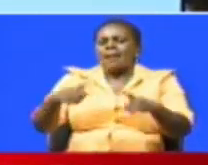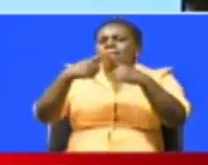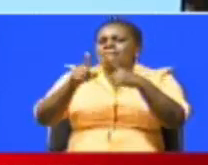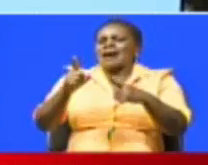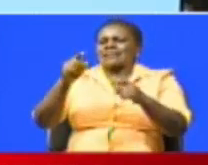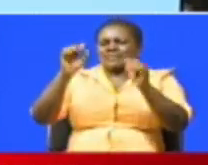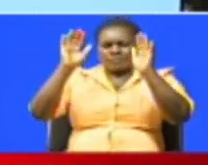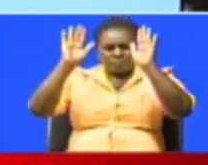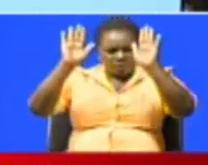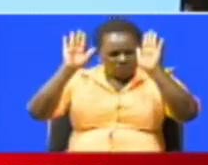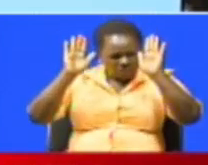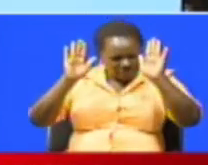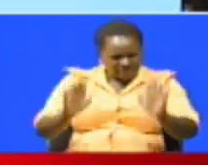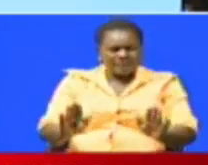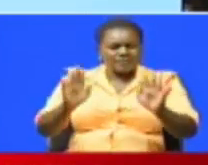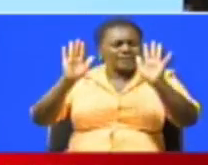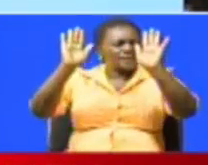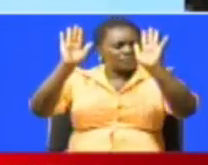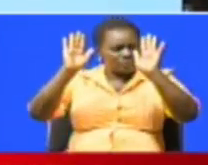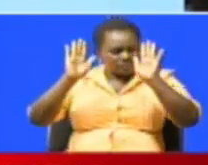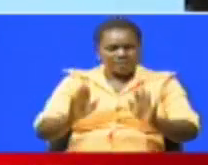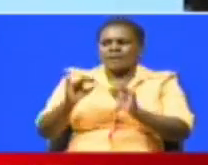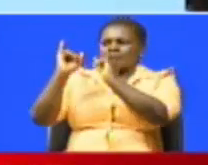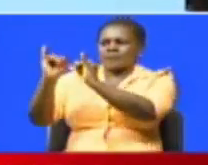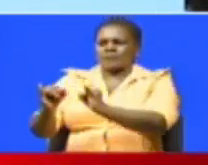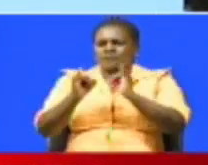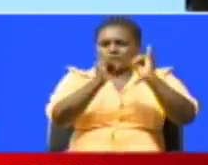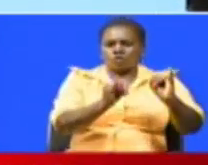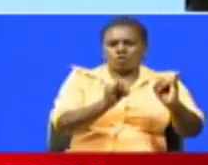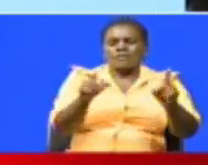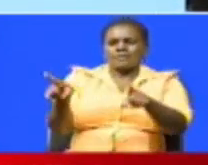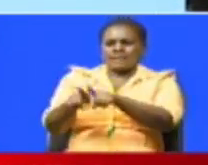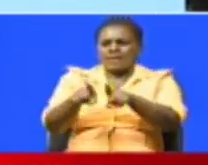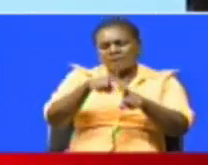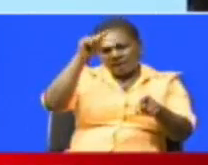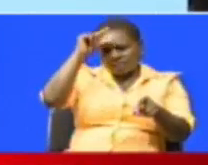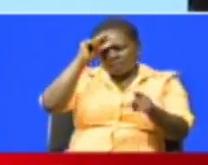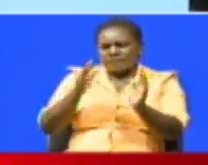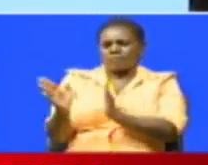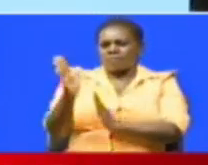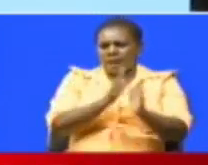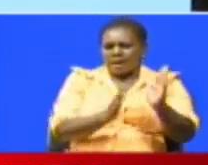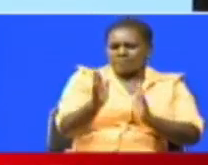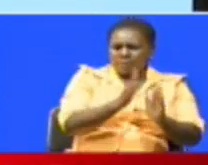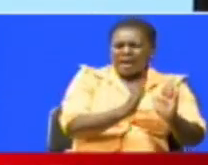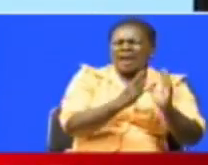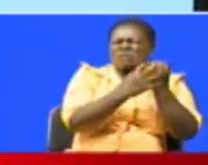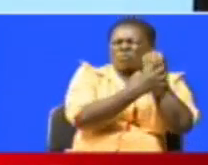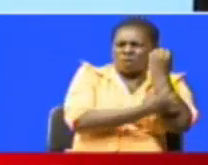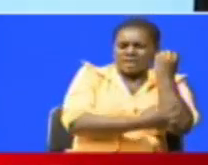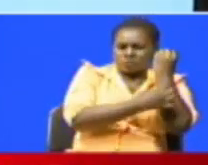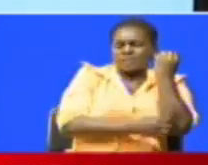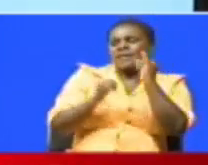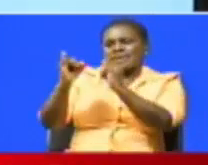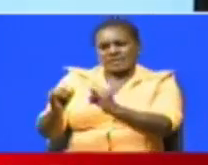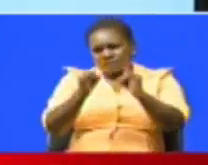day, it is important that individuals are also, as the government is preparing itself for the worst,